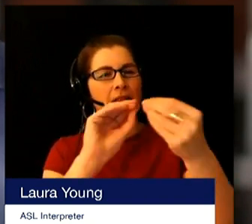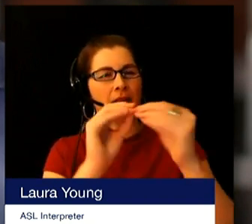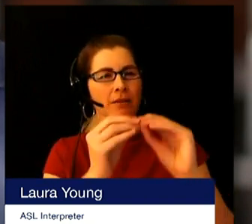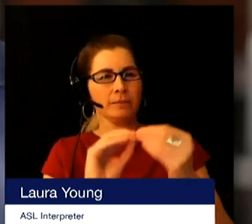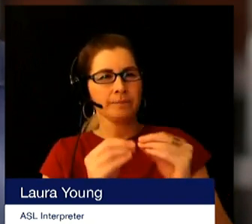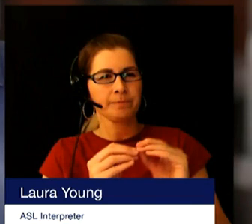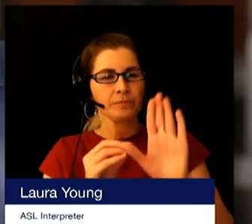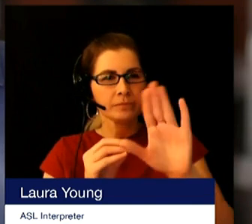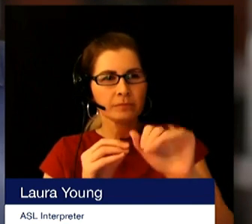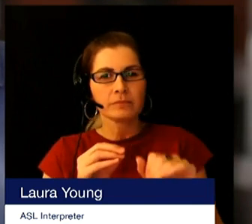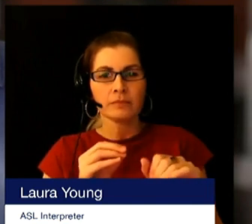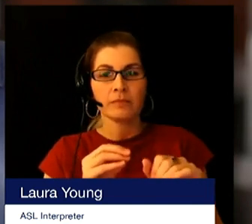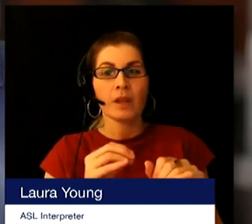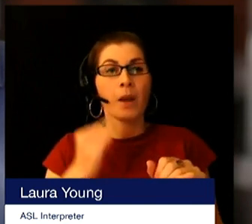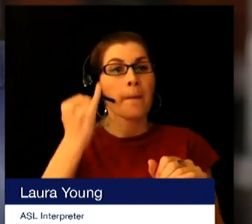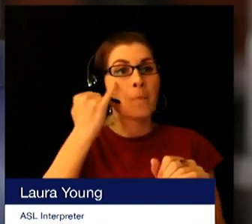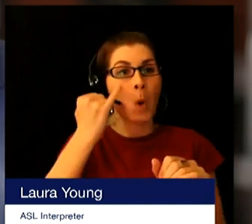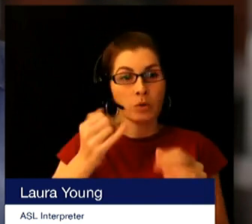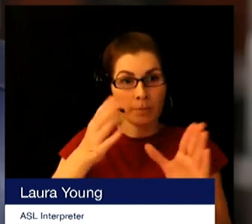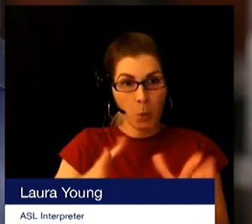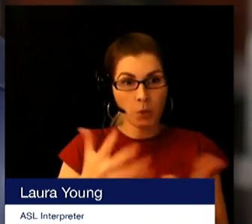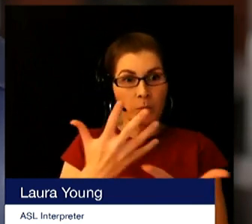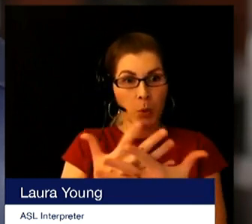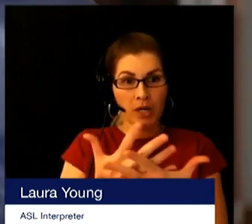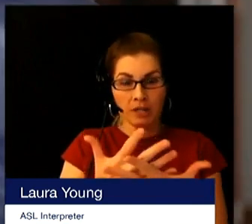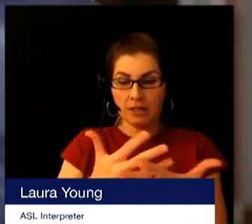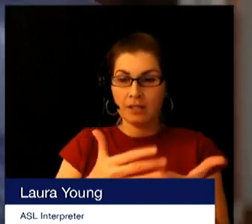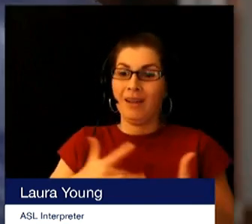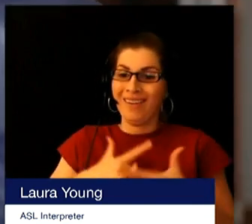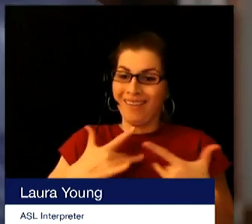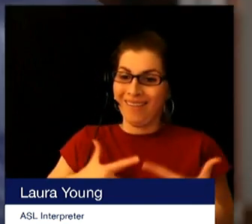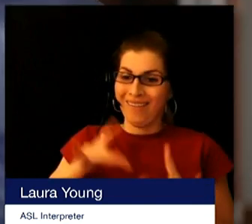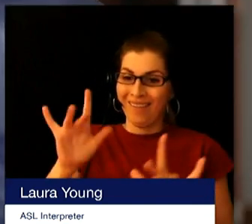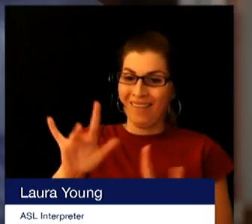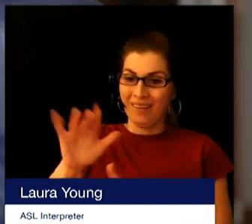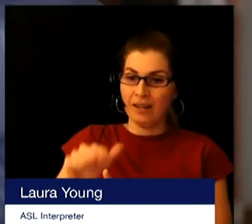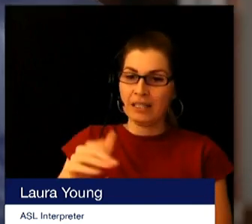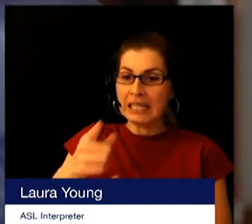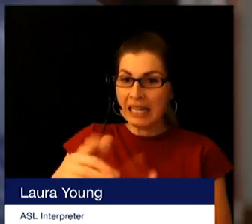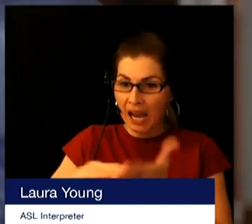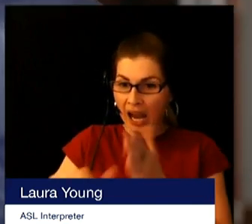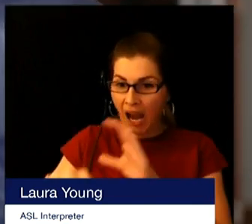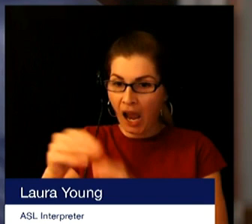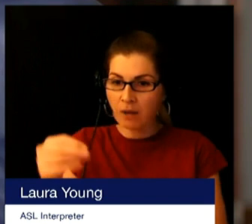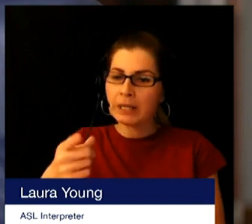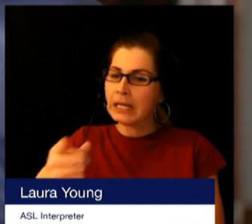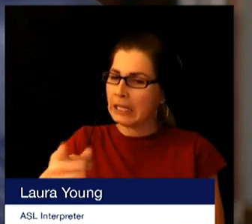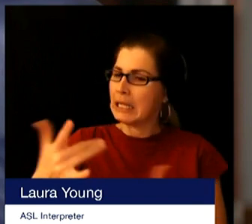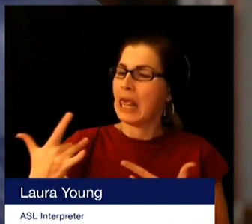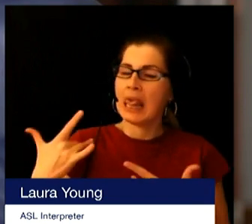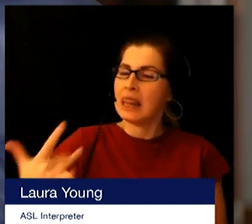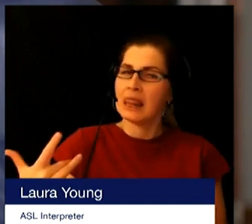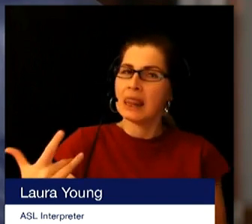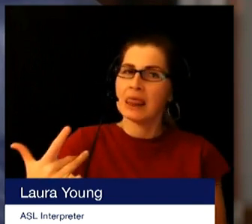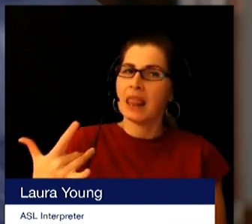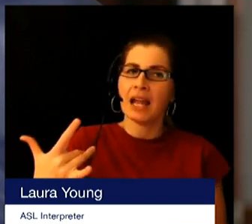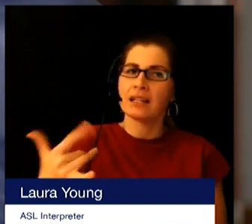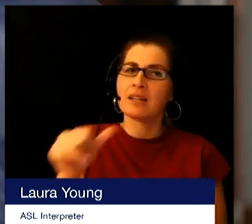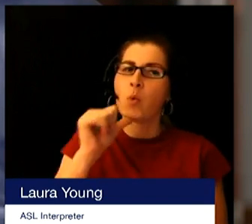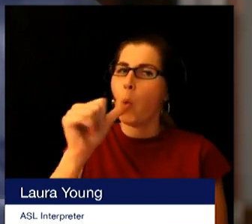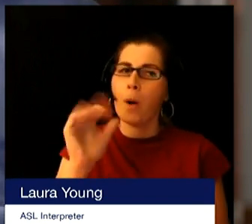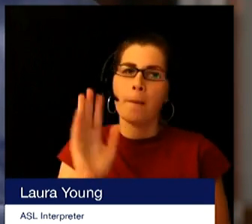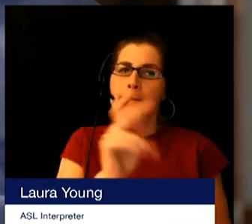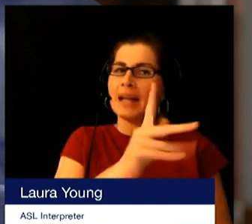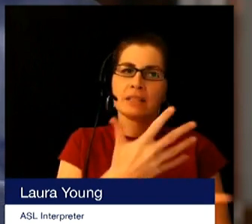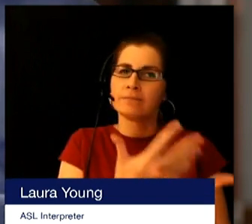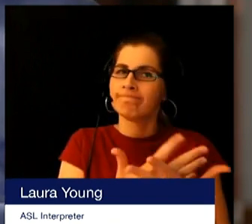clemency is less likely to reoffend. Because I think that it is, you have somebody,